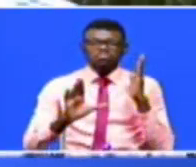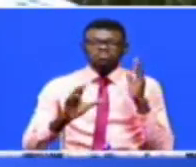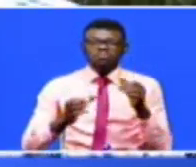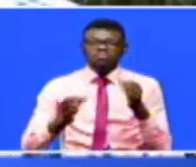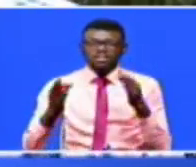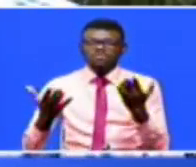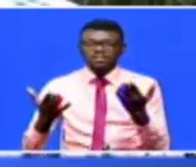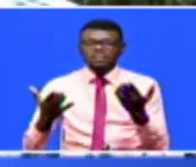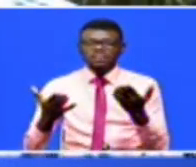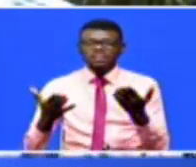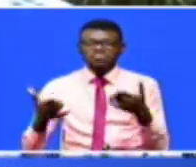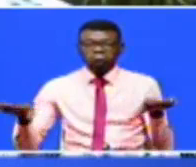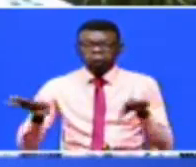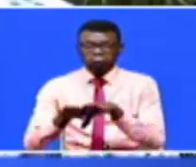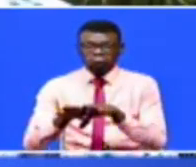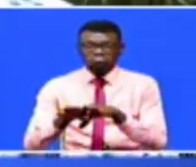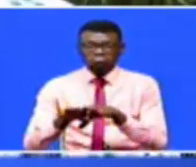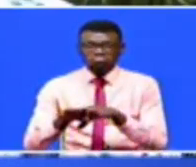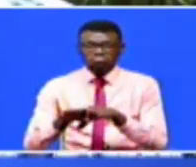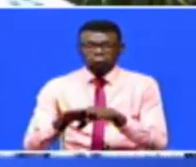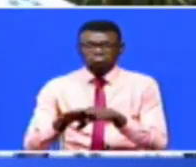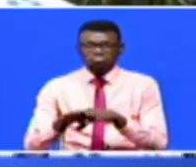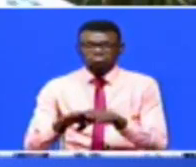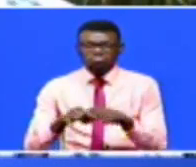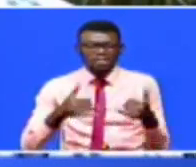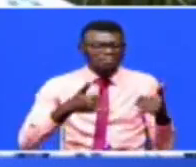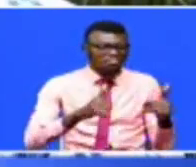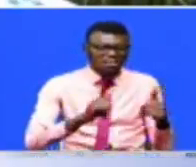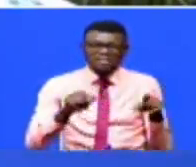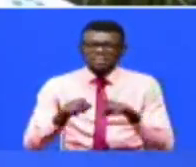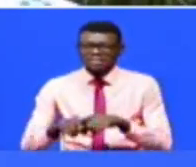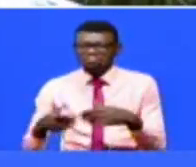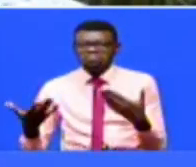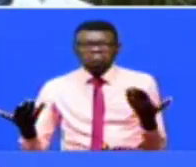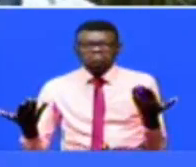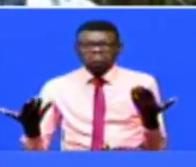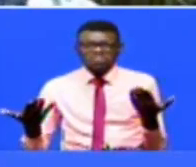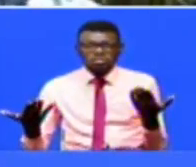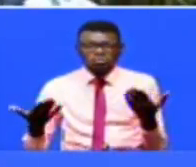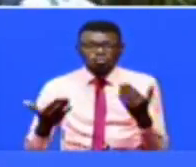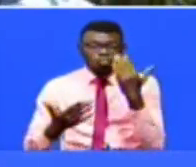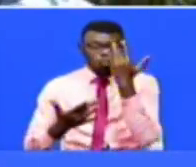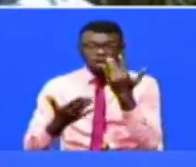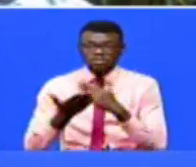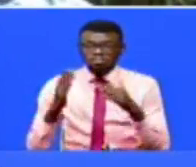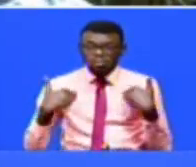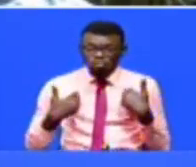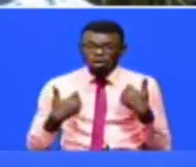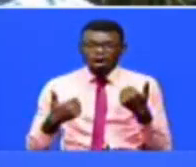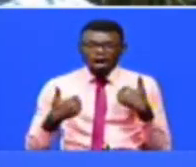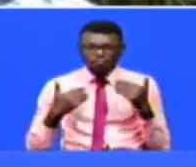dissolved. This is what I'm calling mchezo wa paka na panya, because some people want to do